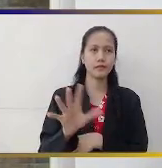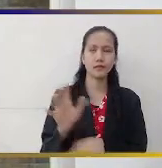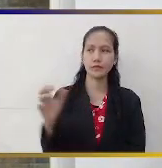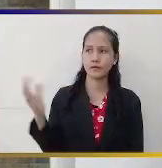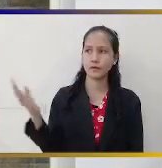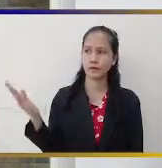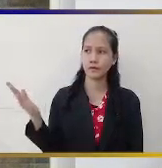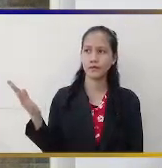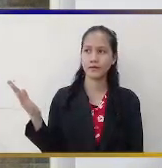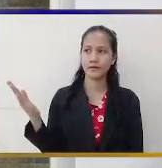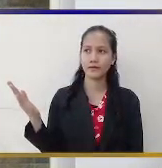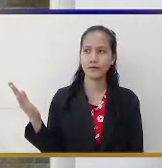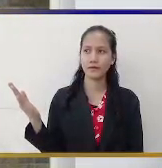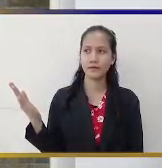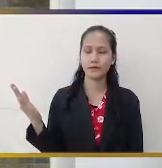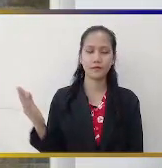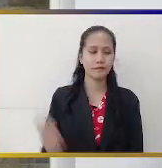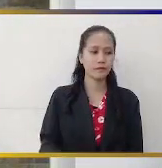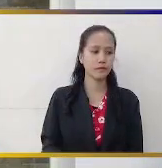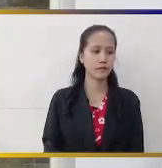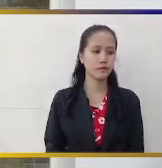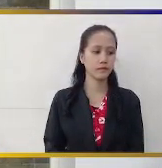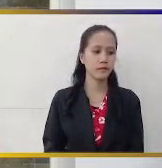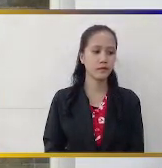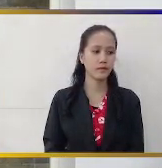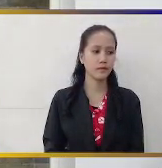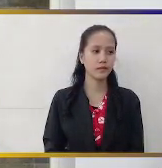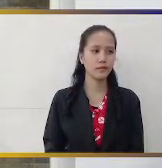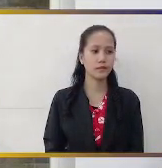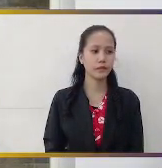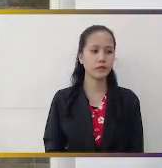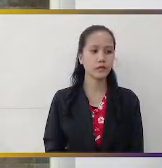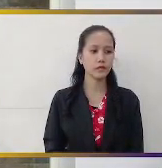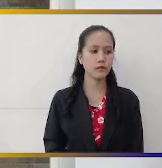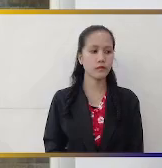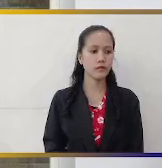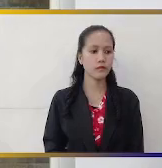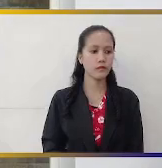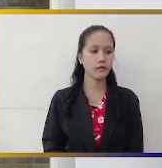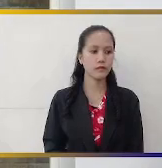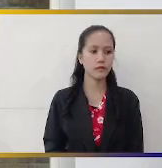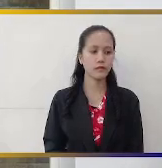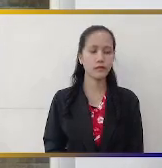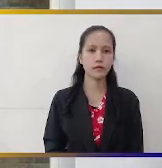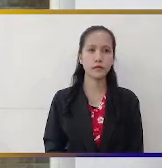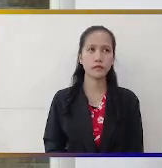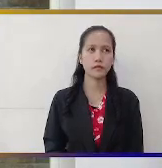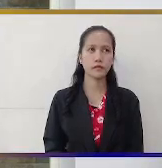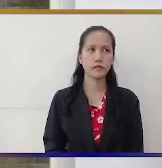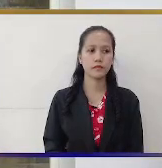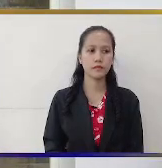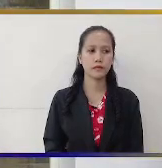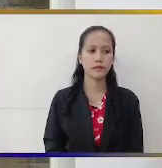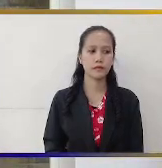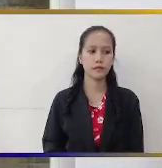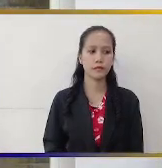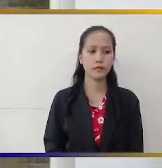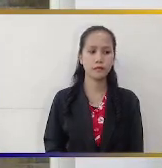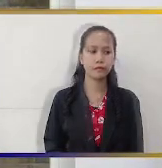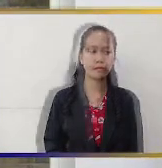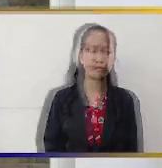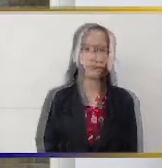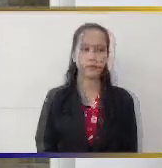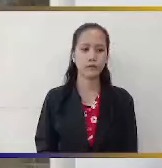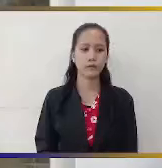henceforth unto themselves, but unto Him which died for them and rose again. Now, let me tell you